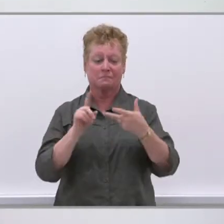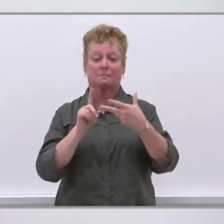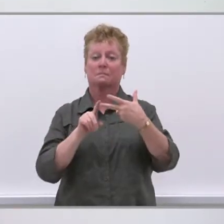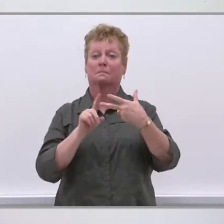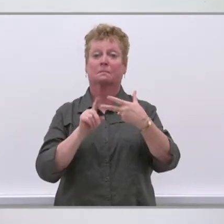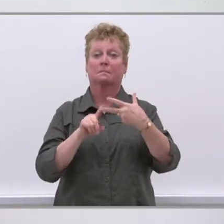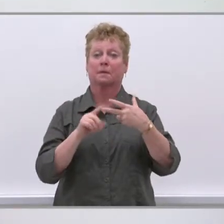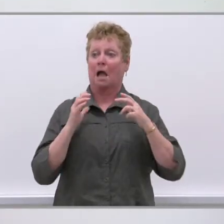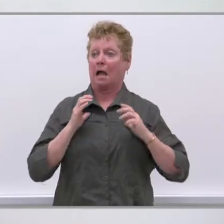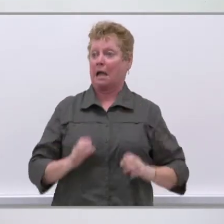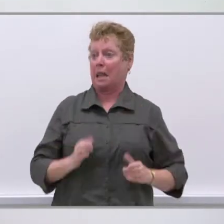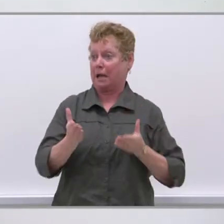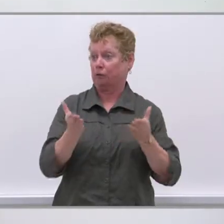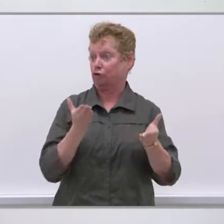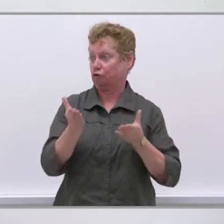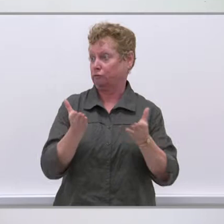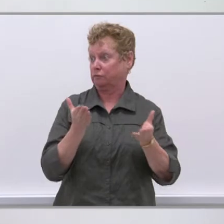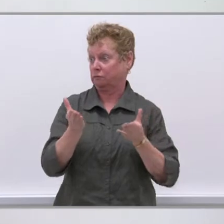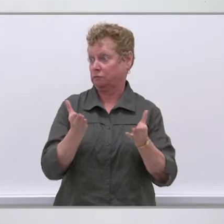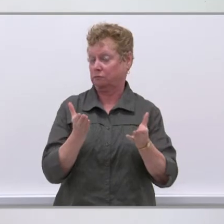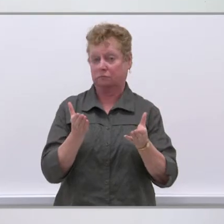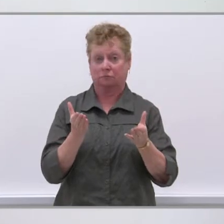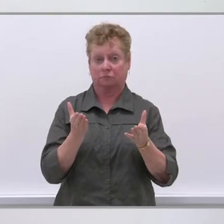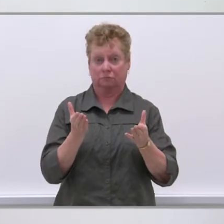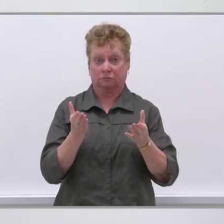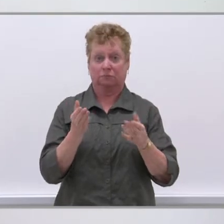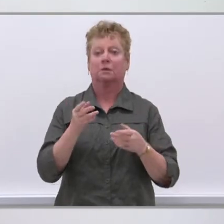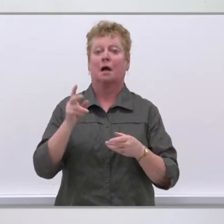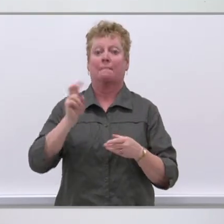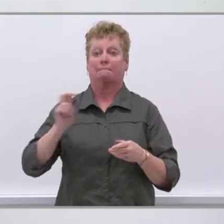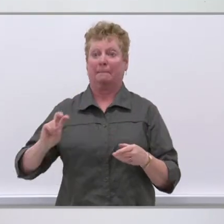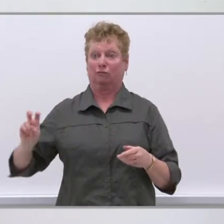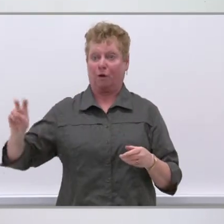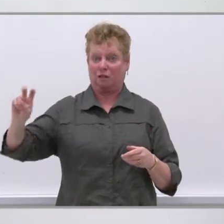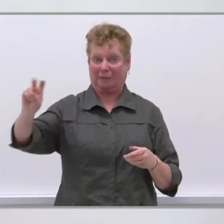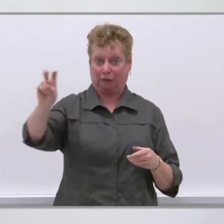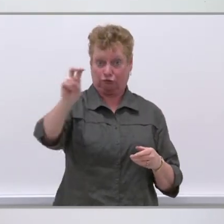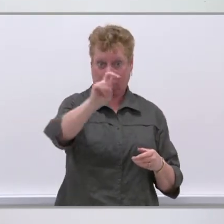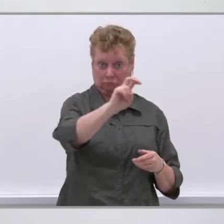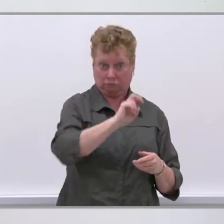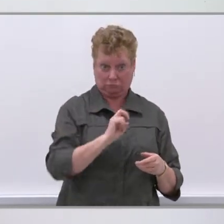Client service and public transportation.